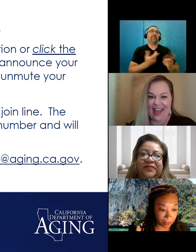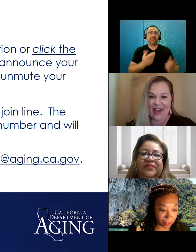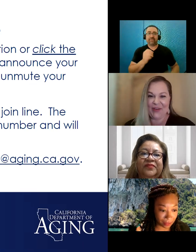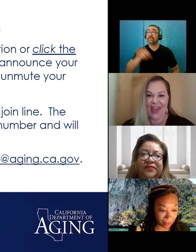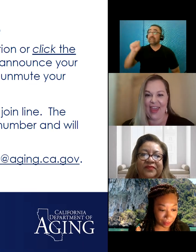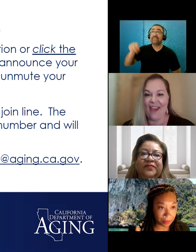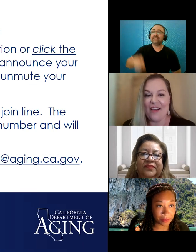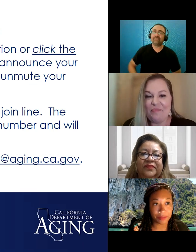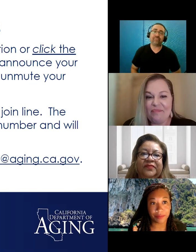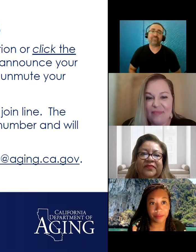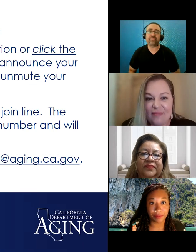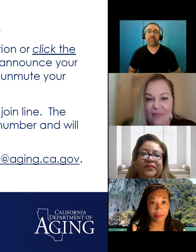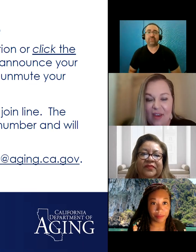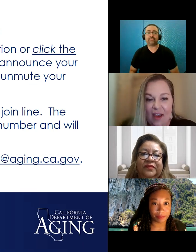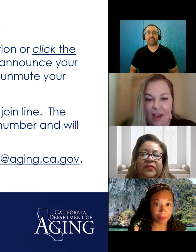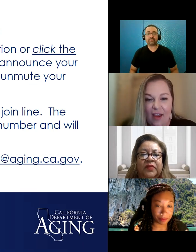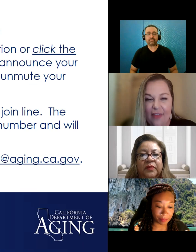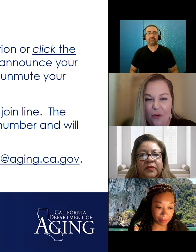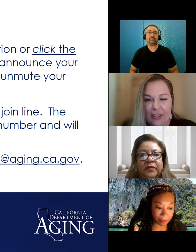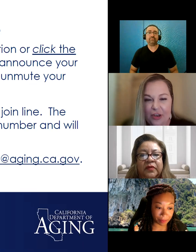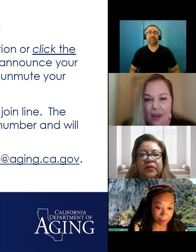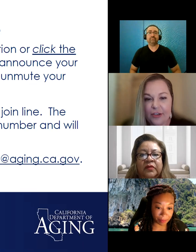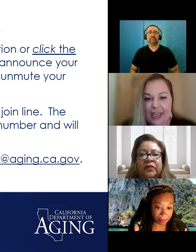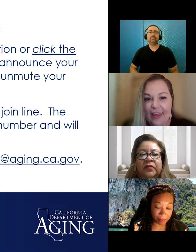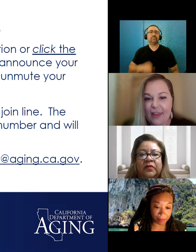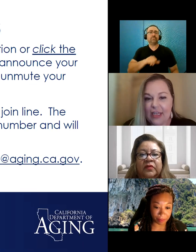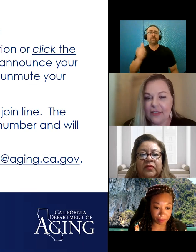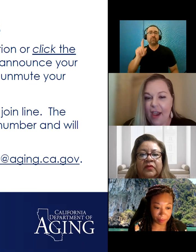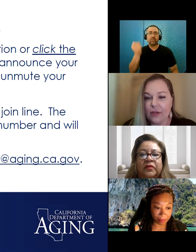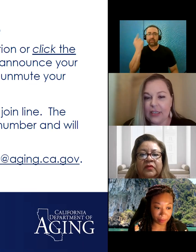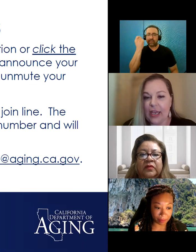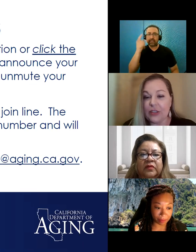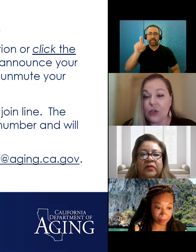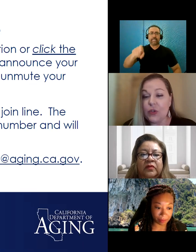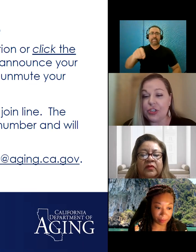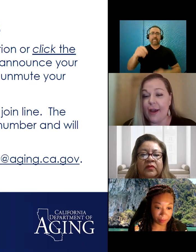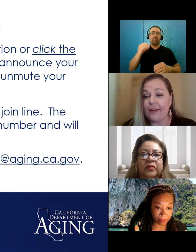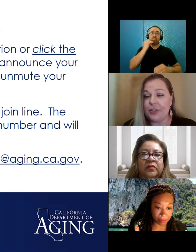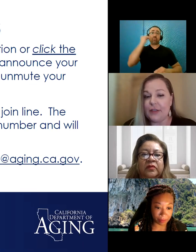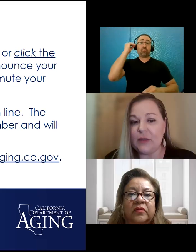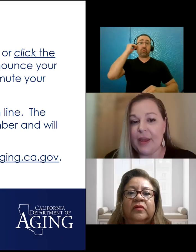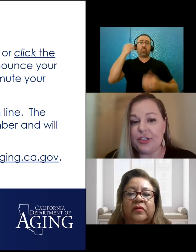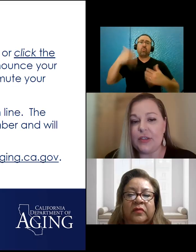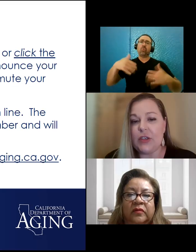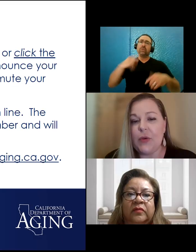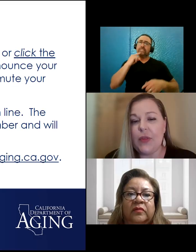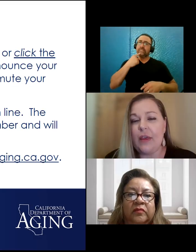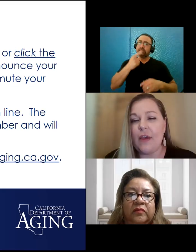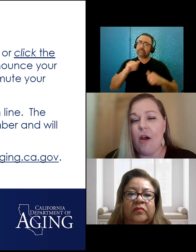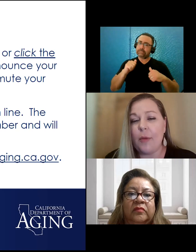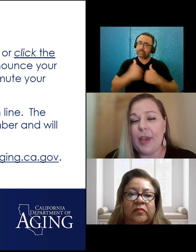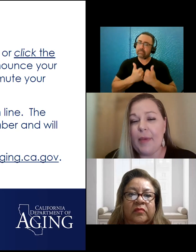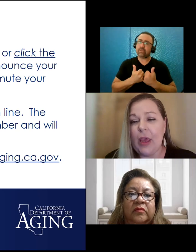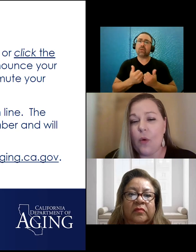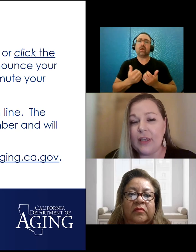Yeah. Okay. Another question, understanding the needs of housing as huge challenges is mentioned. Do you think